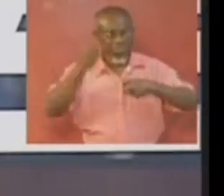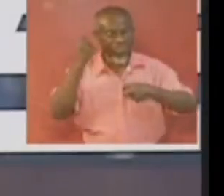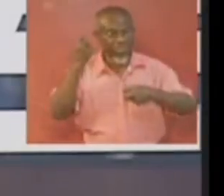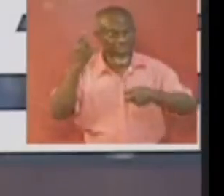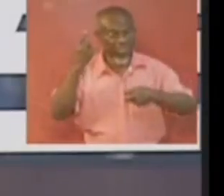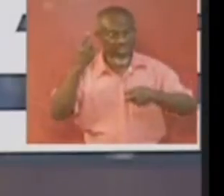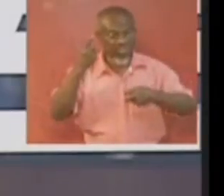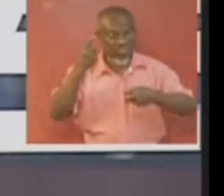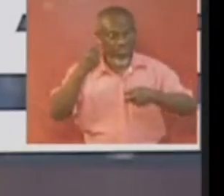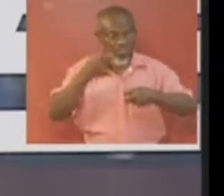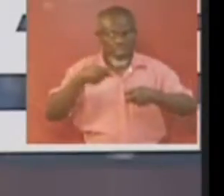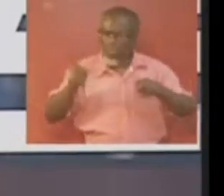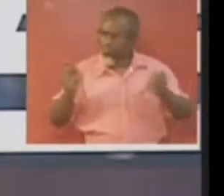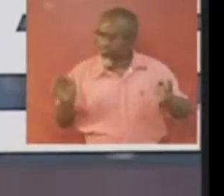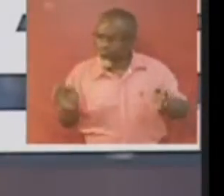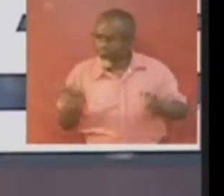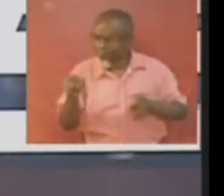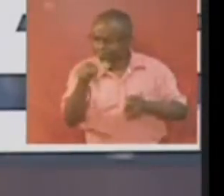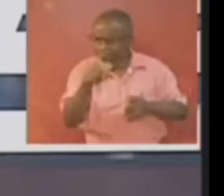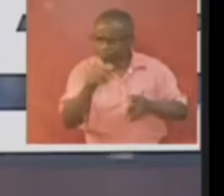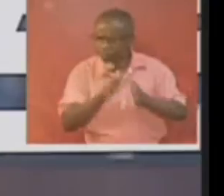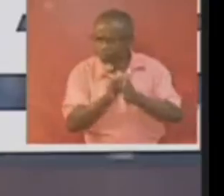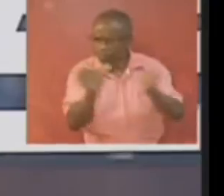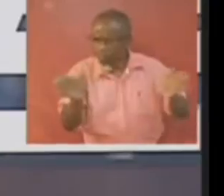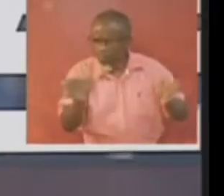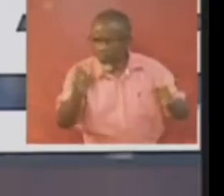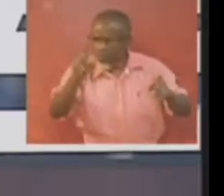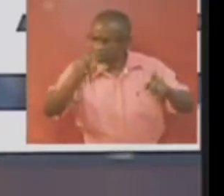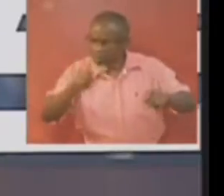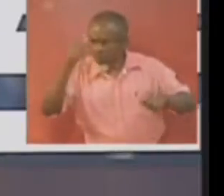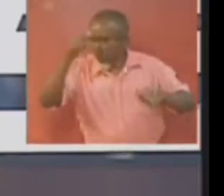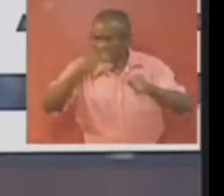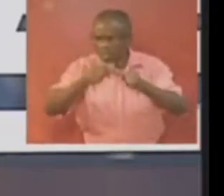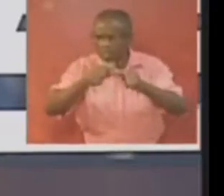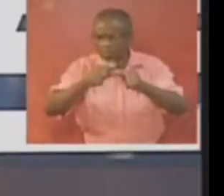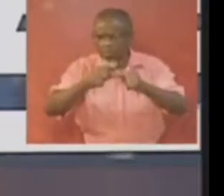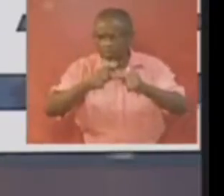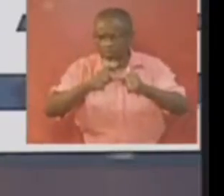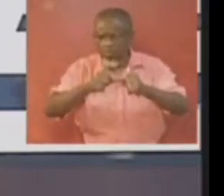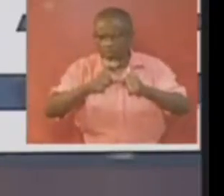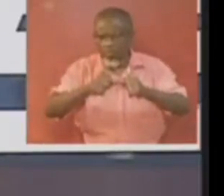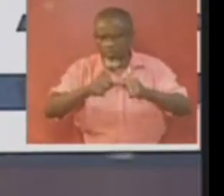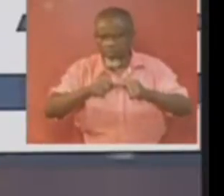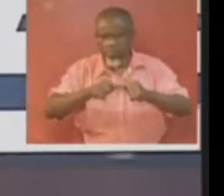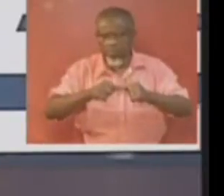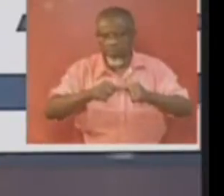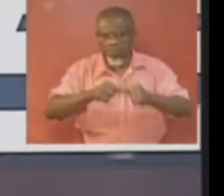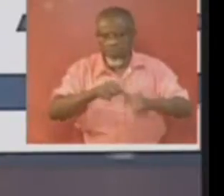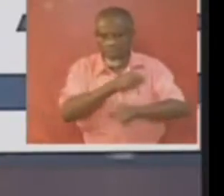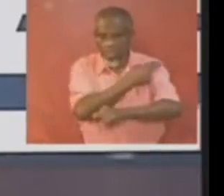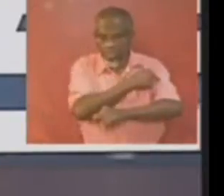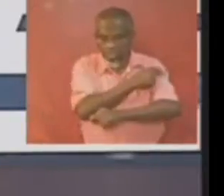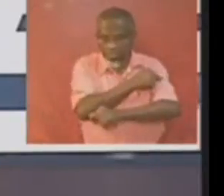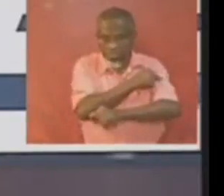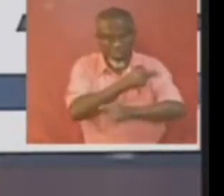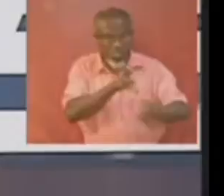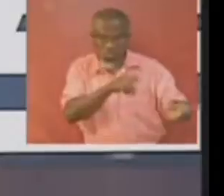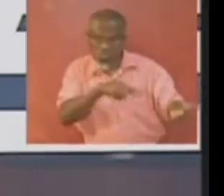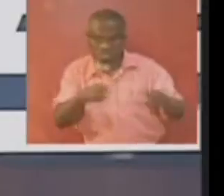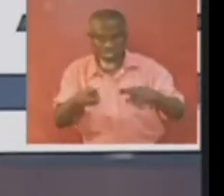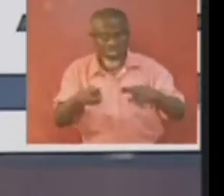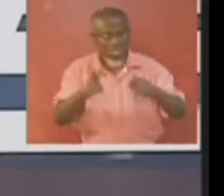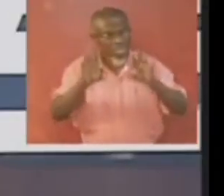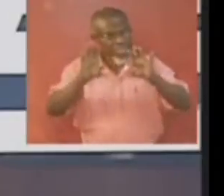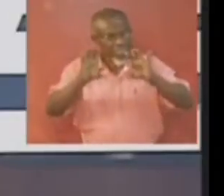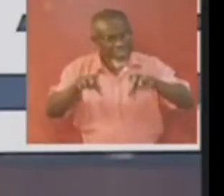that the public and parallel healthcare systems are fully equipped and able to handle all the needs of mothers and